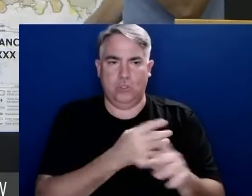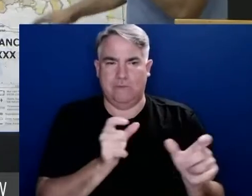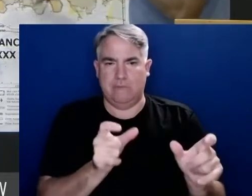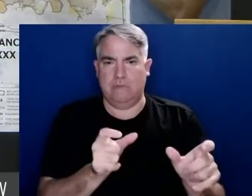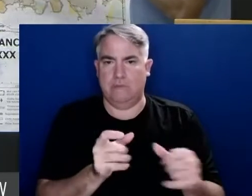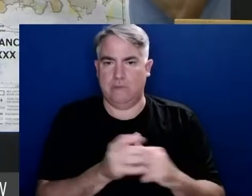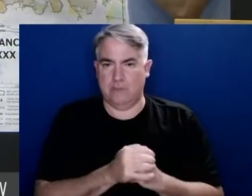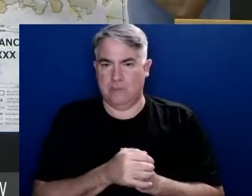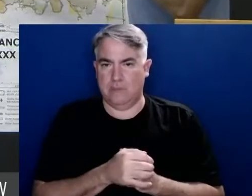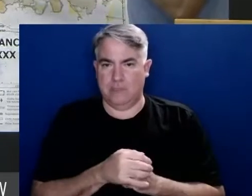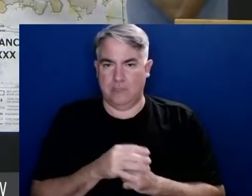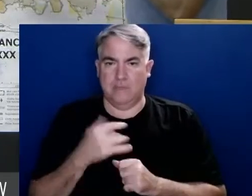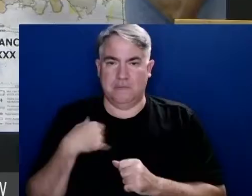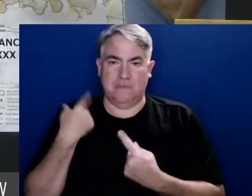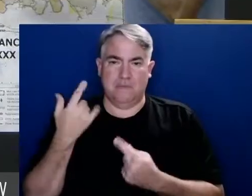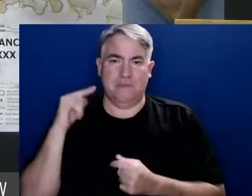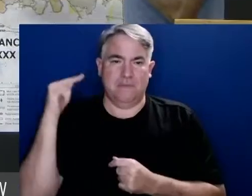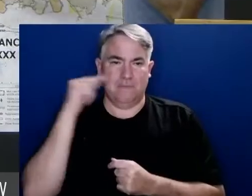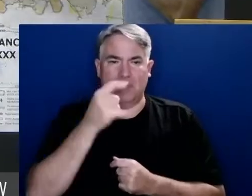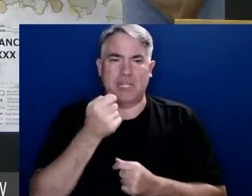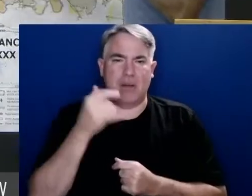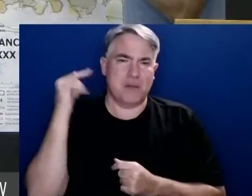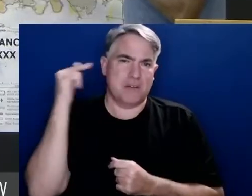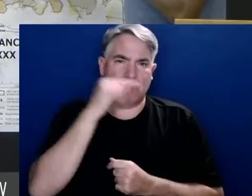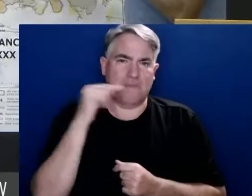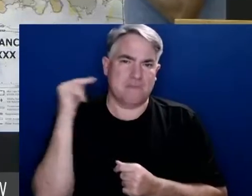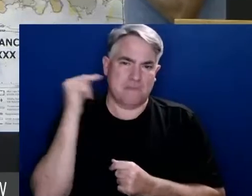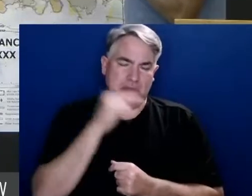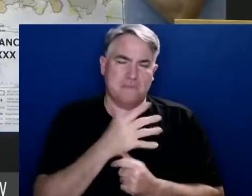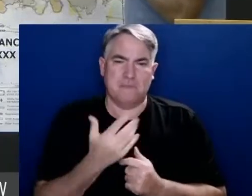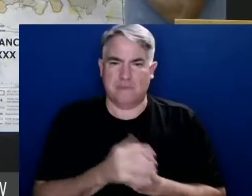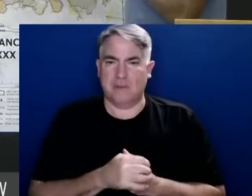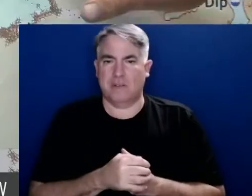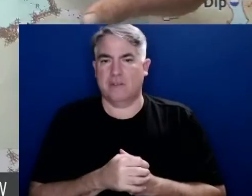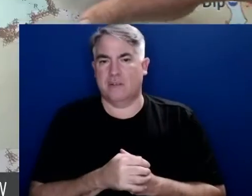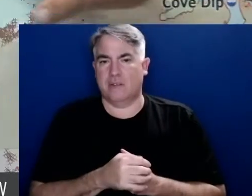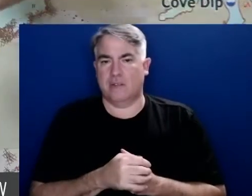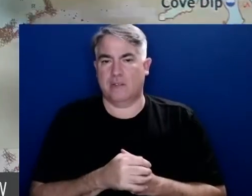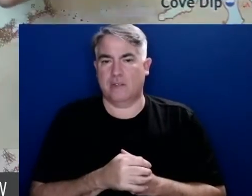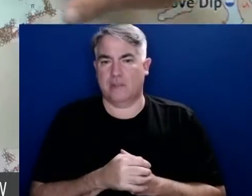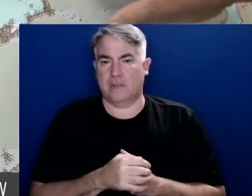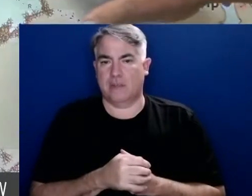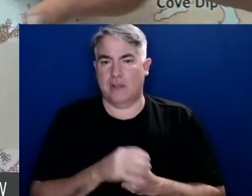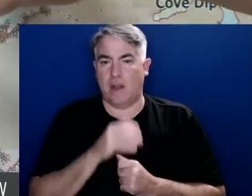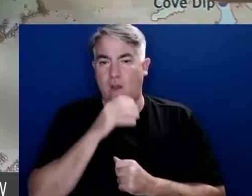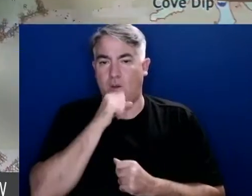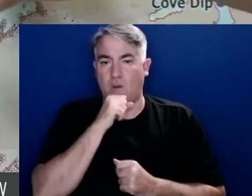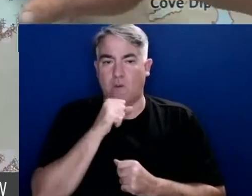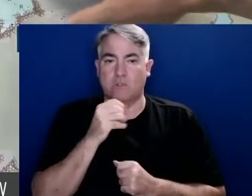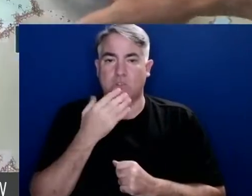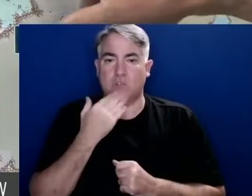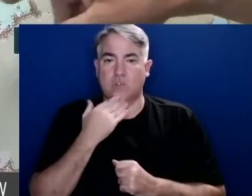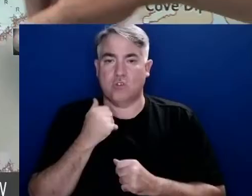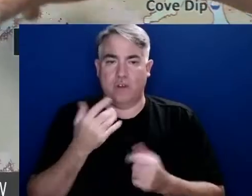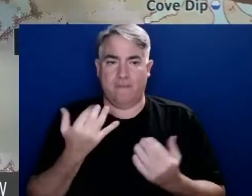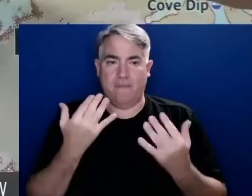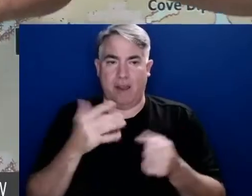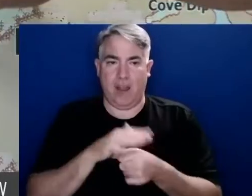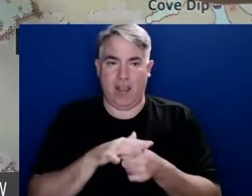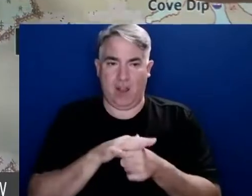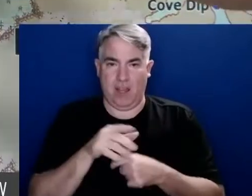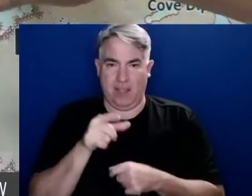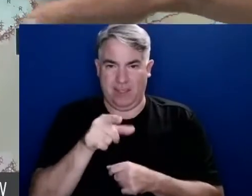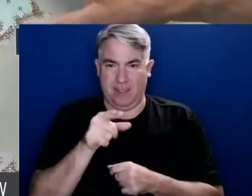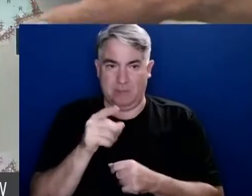slightly. Moving over to the old sugar fire, this all is starting to look really good. When I came